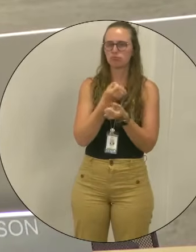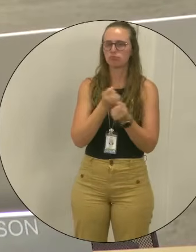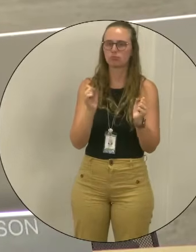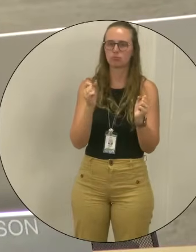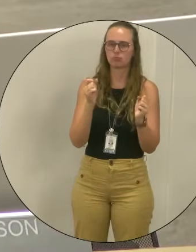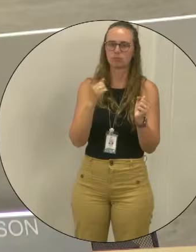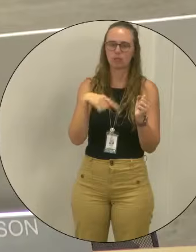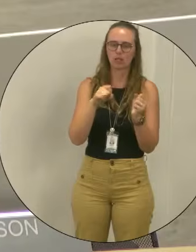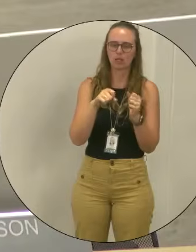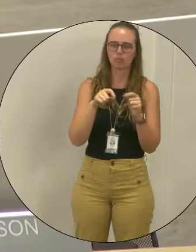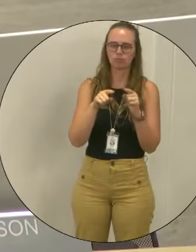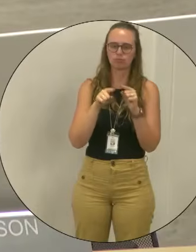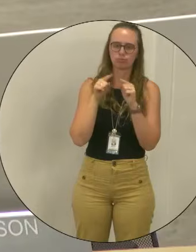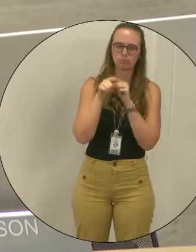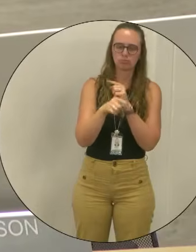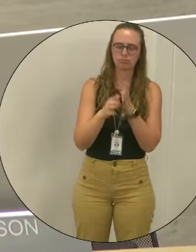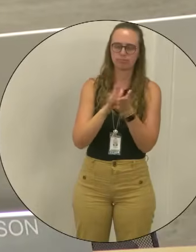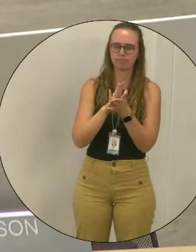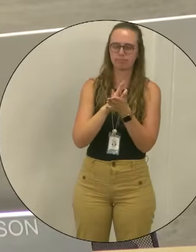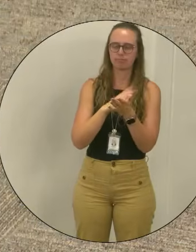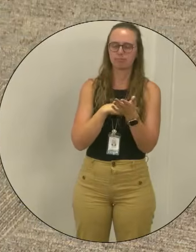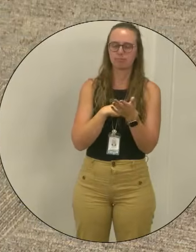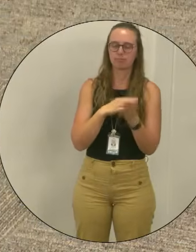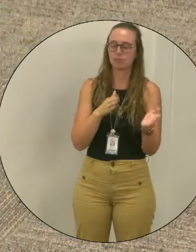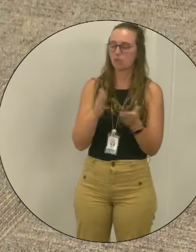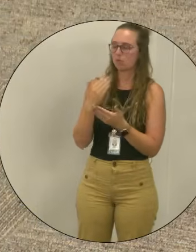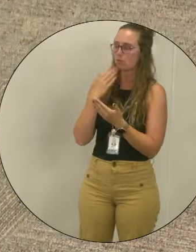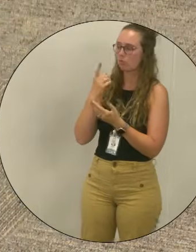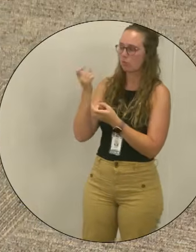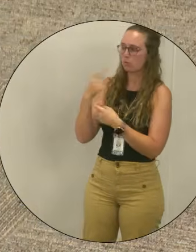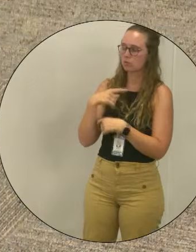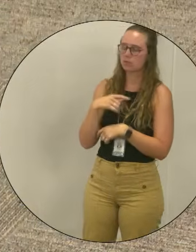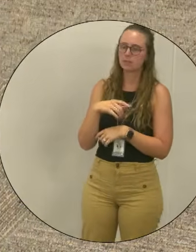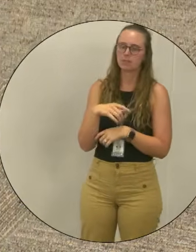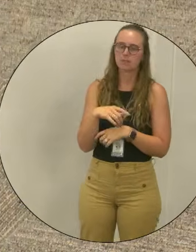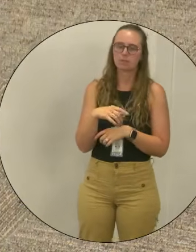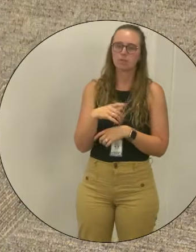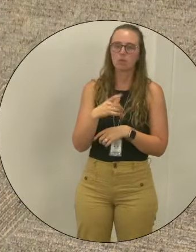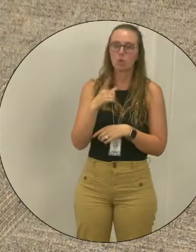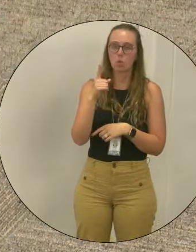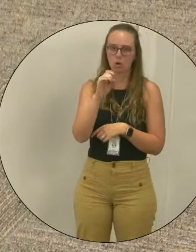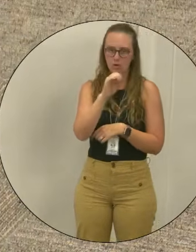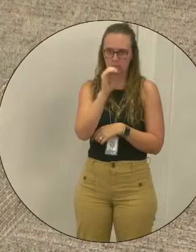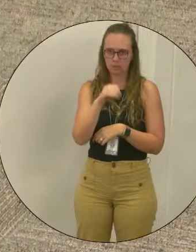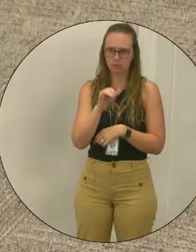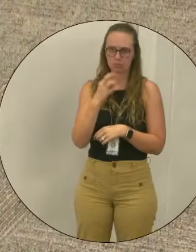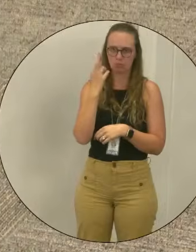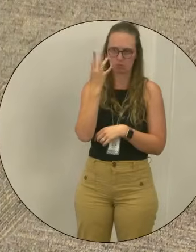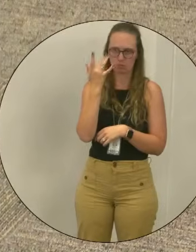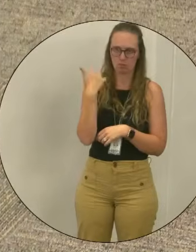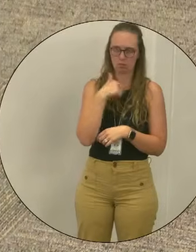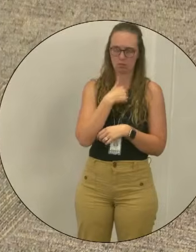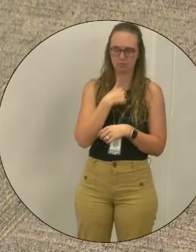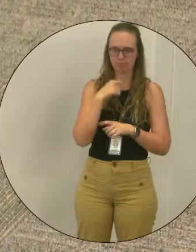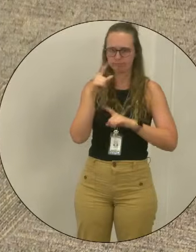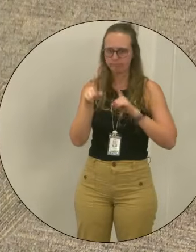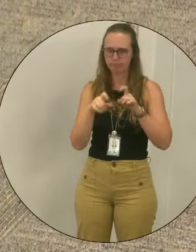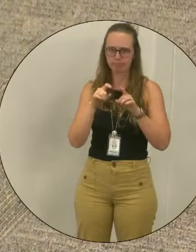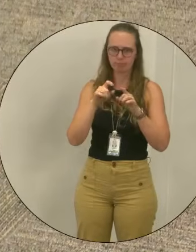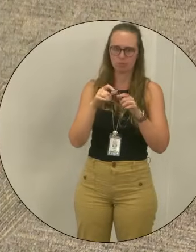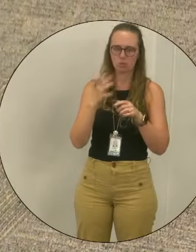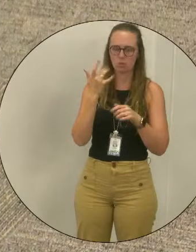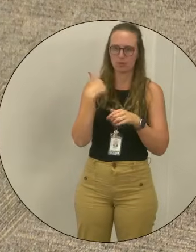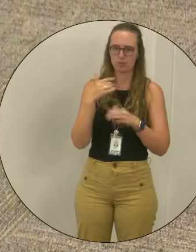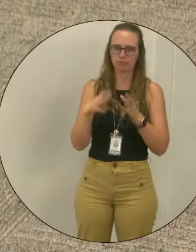grow academically? Thank you for the question, Trustee Johnson. So 100%, it's the reason why we do this survey and we do the presentation,